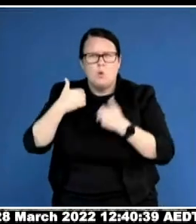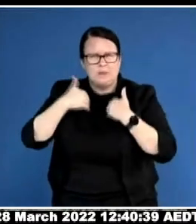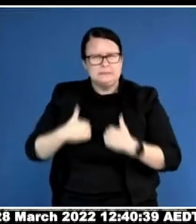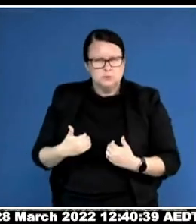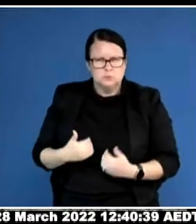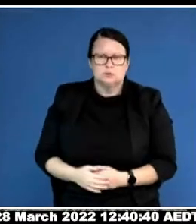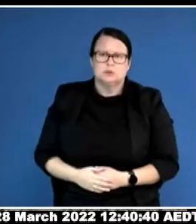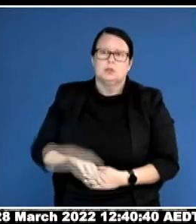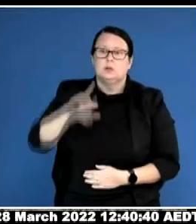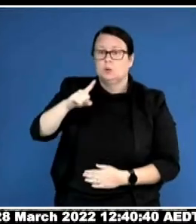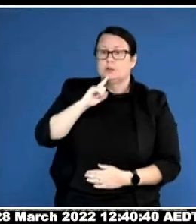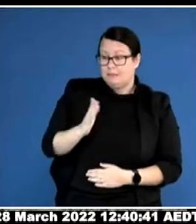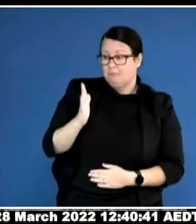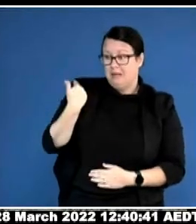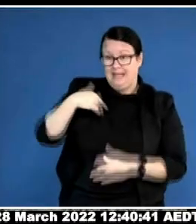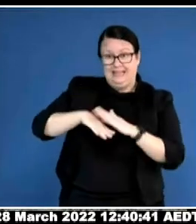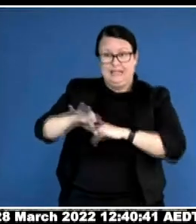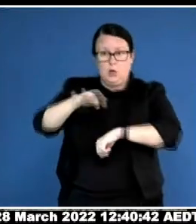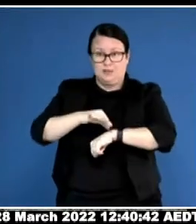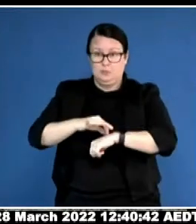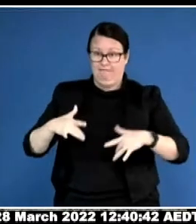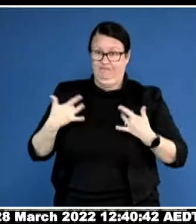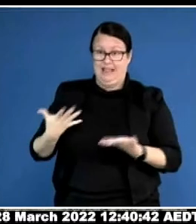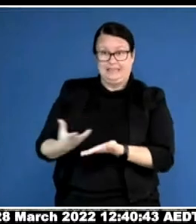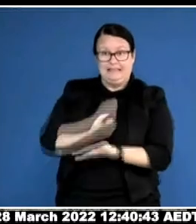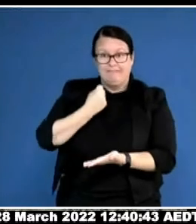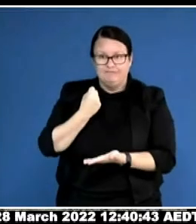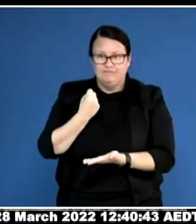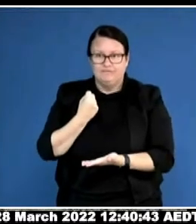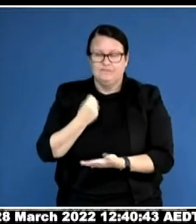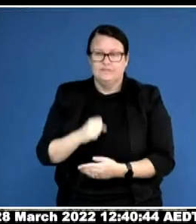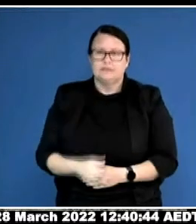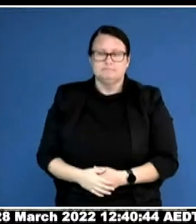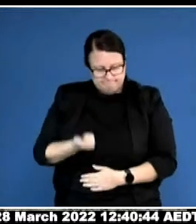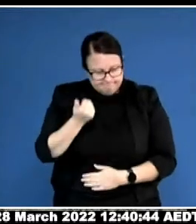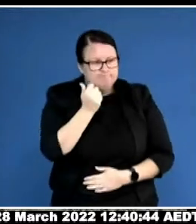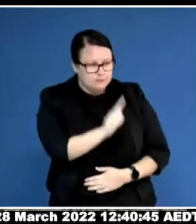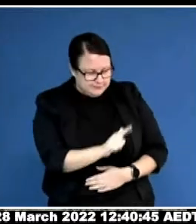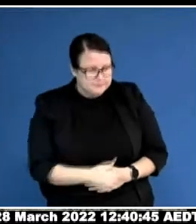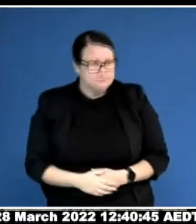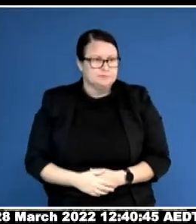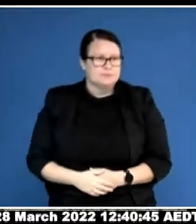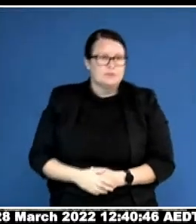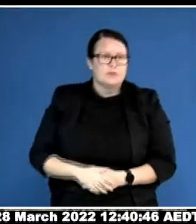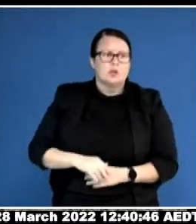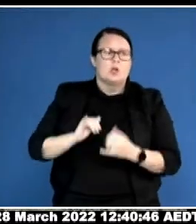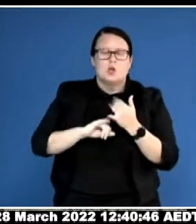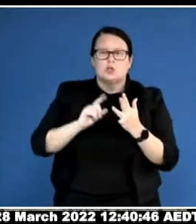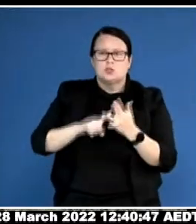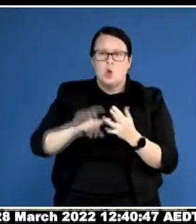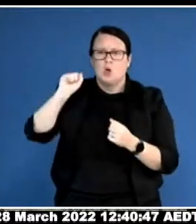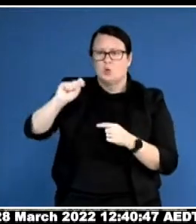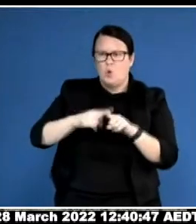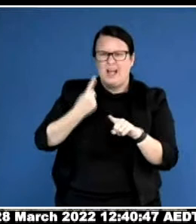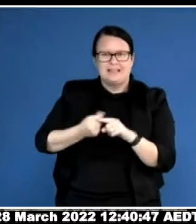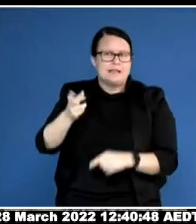hospital, you're safe. Yes. You're not in an environment. You're not going to be overheard by your ex. He's not in a